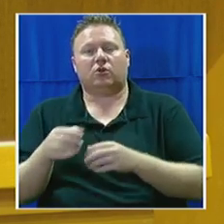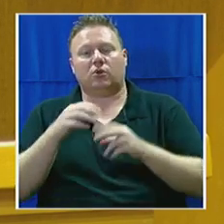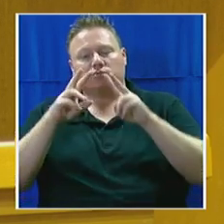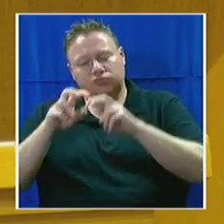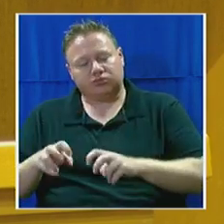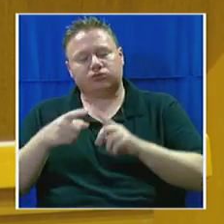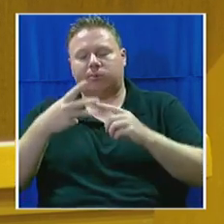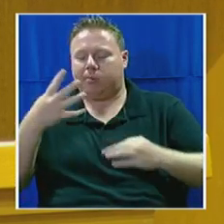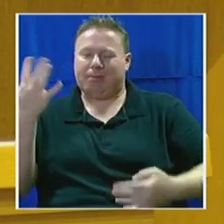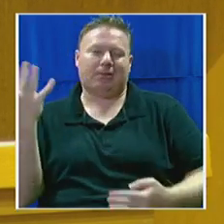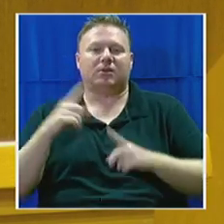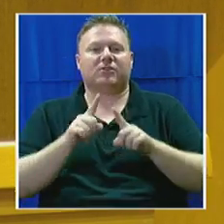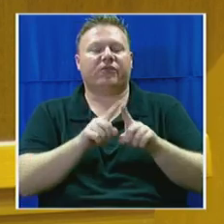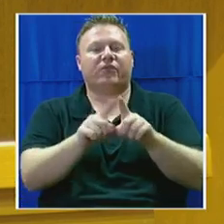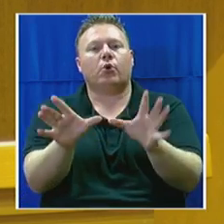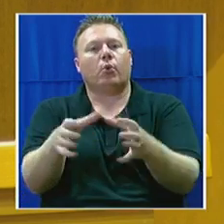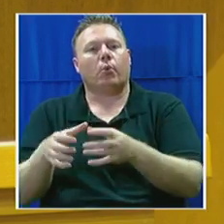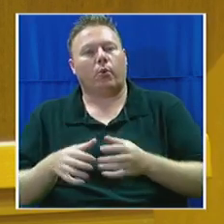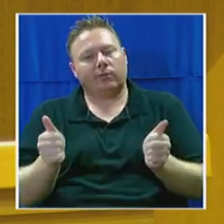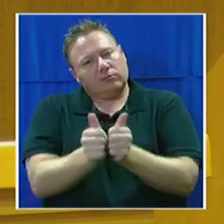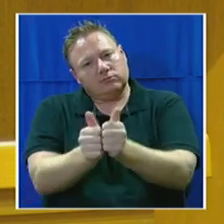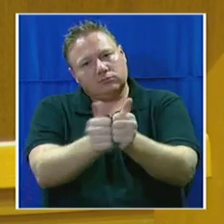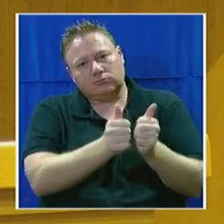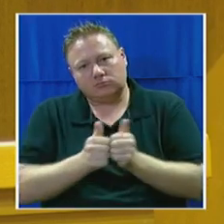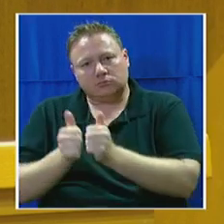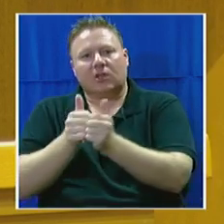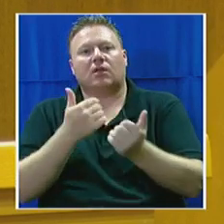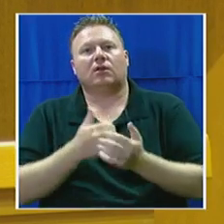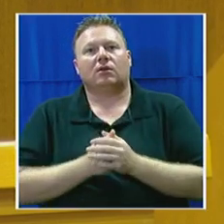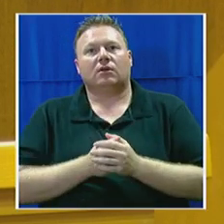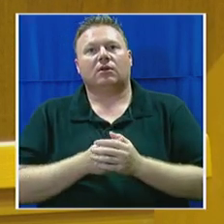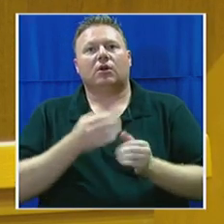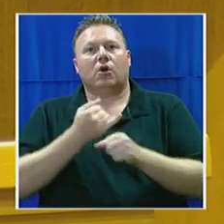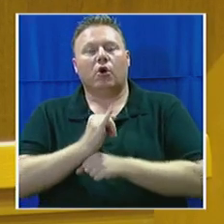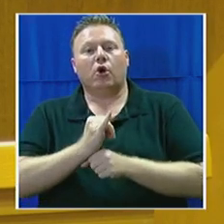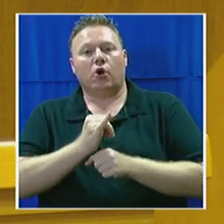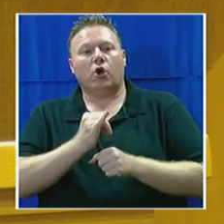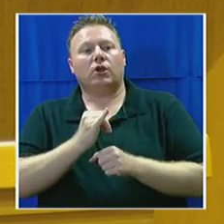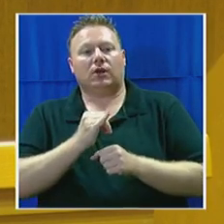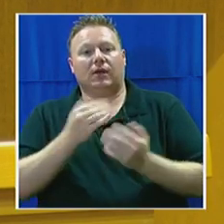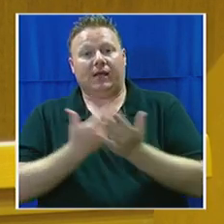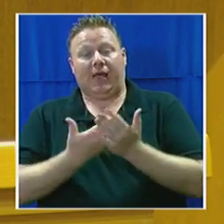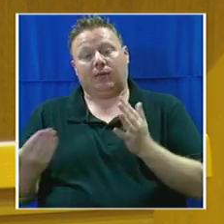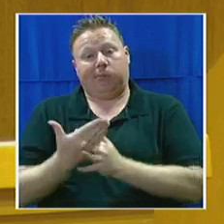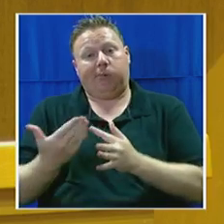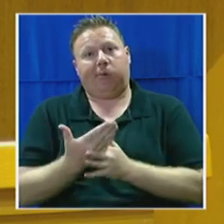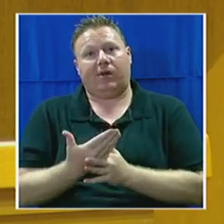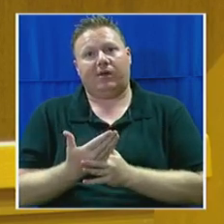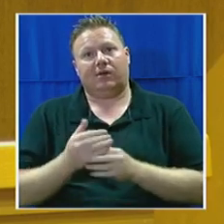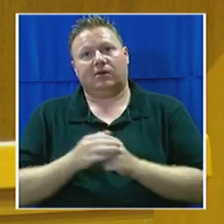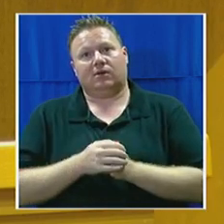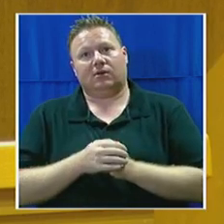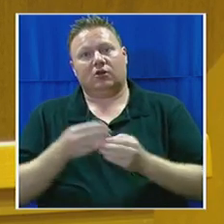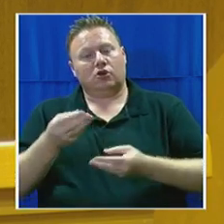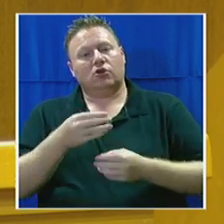internal and external audit committee, so that it can get early warning signs on any